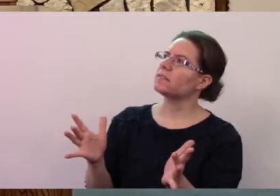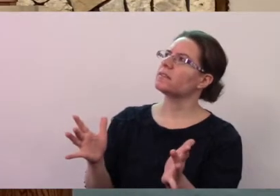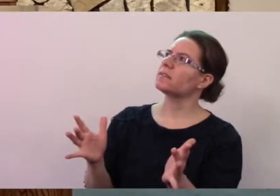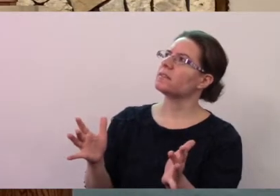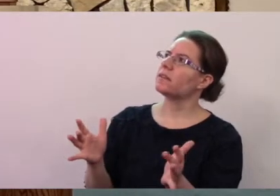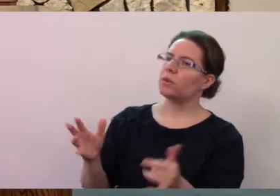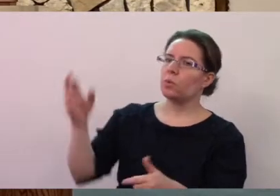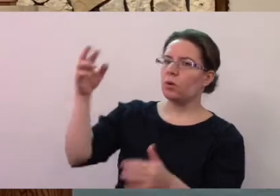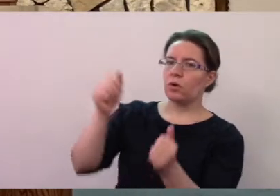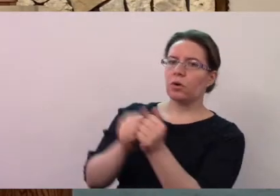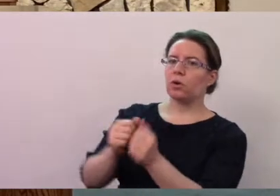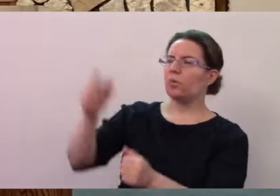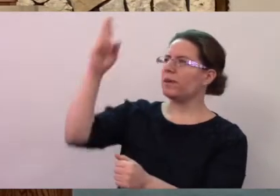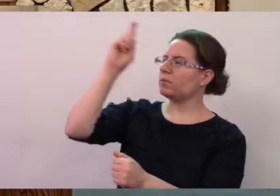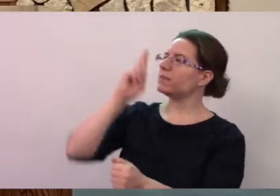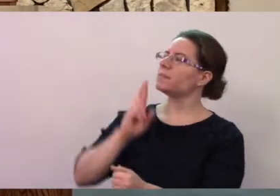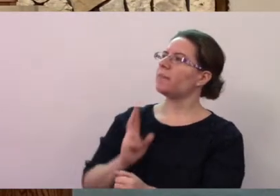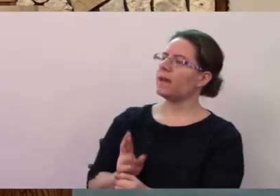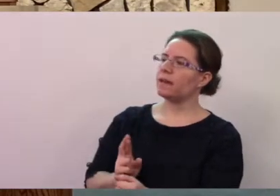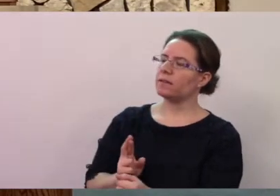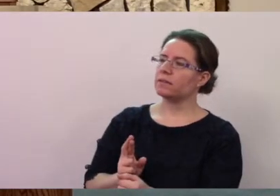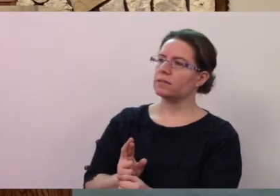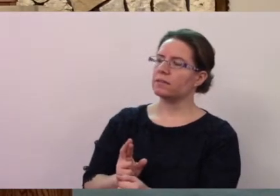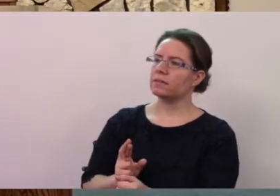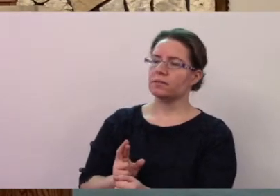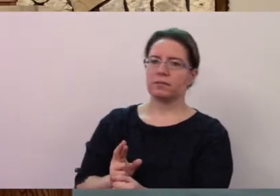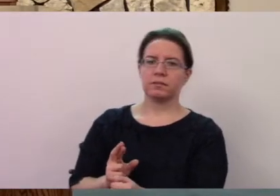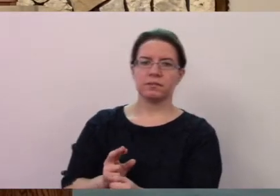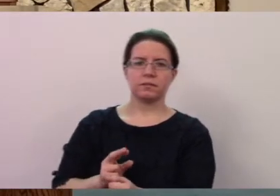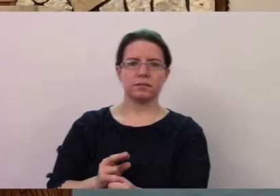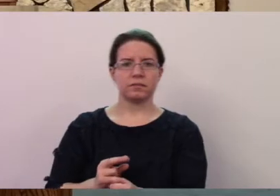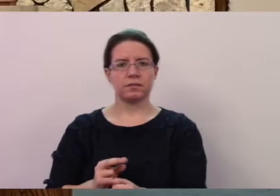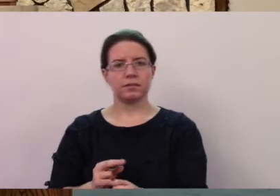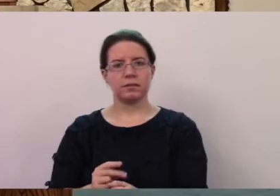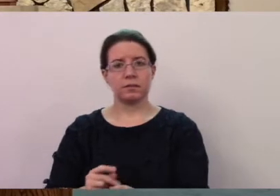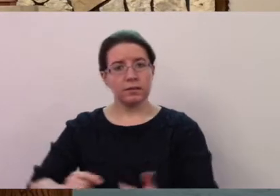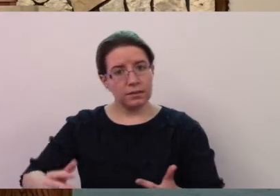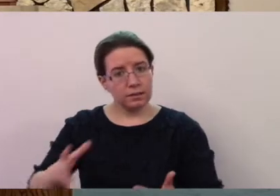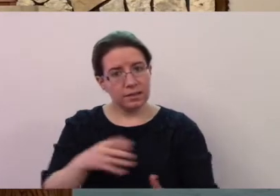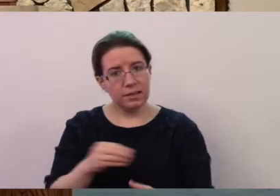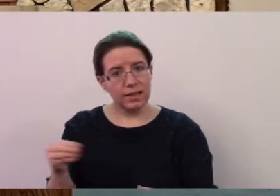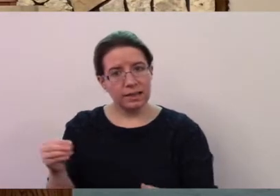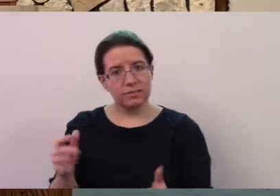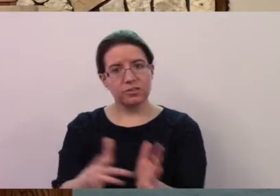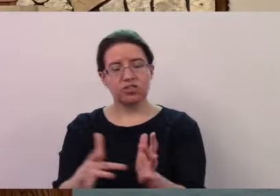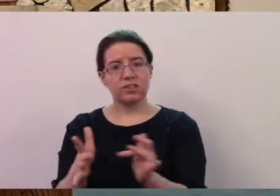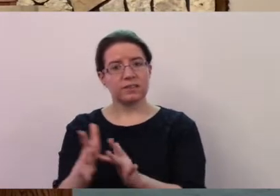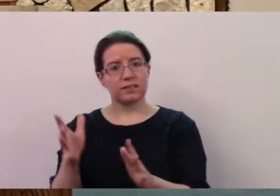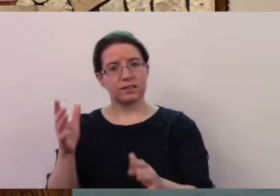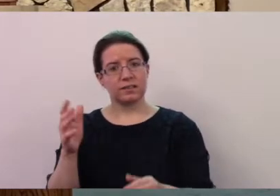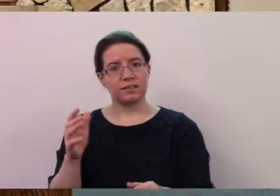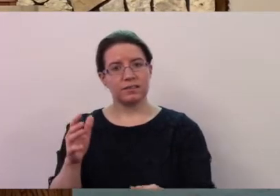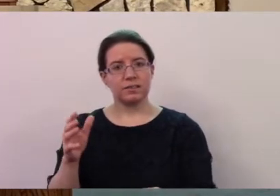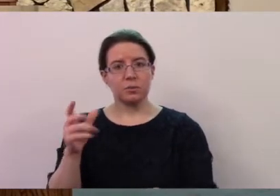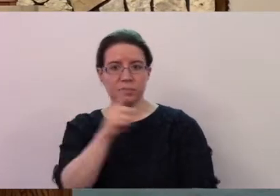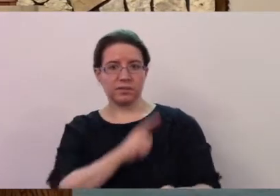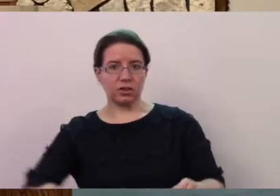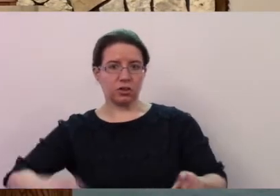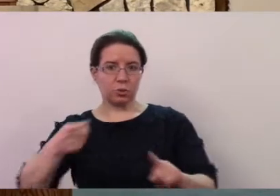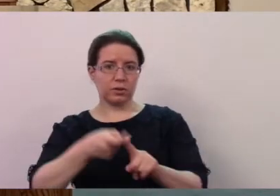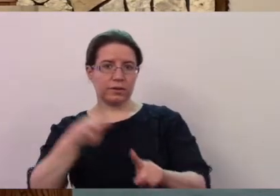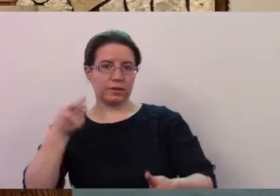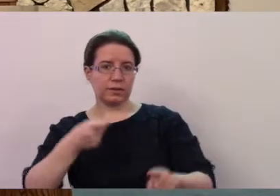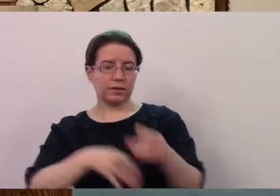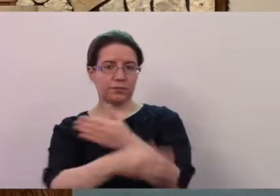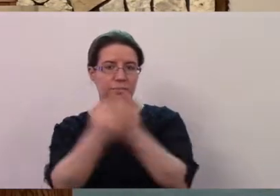diplomat from another country. Truly he was. He was the Lord from heaven. Just think, the Lord came from heaven in flesh to speak to